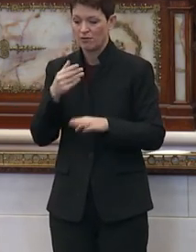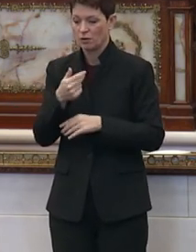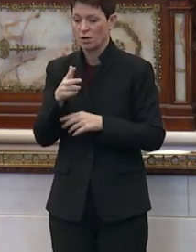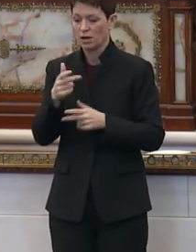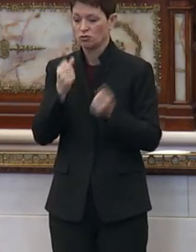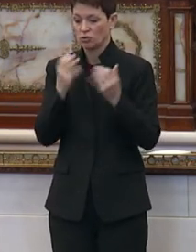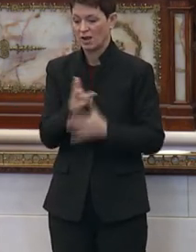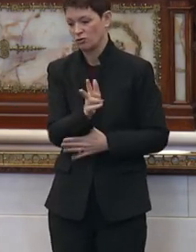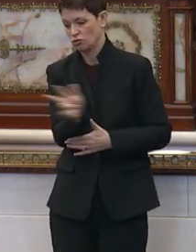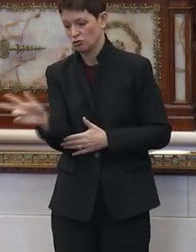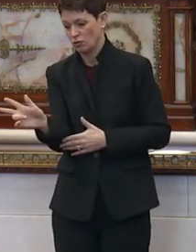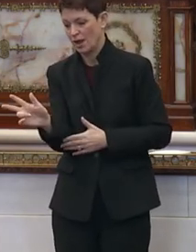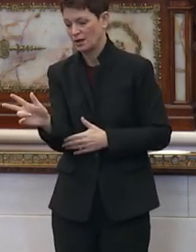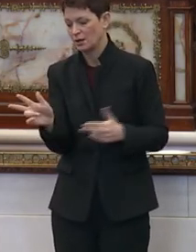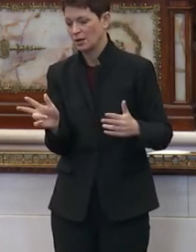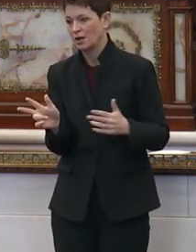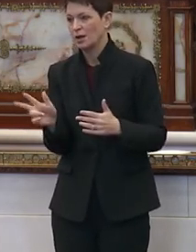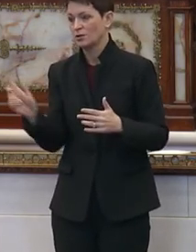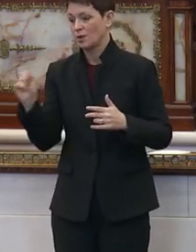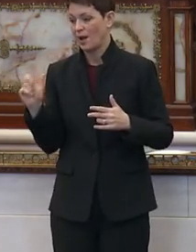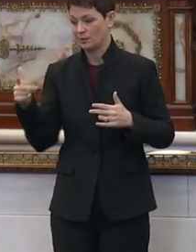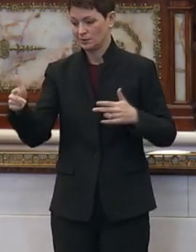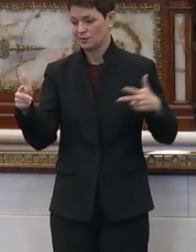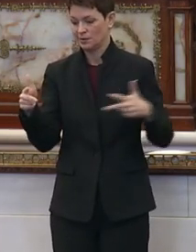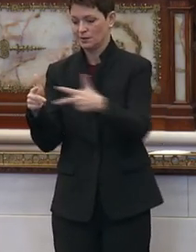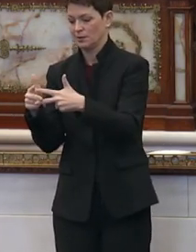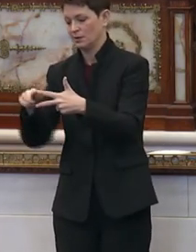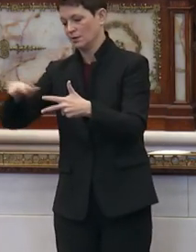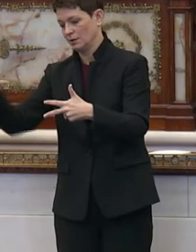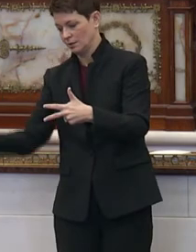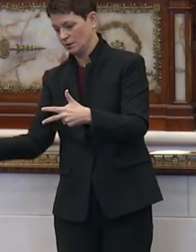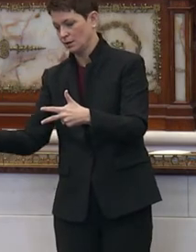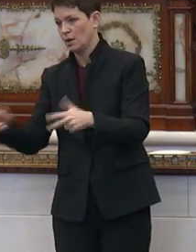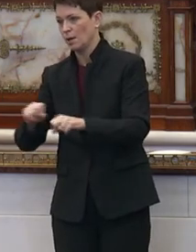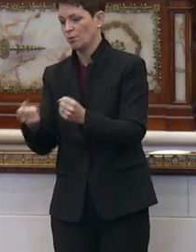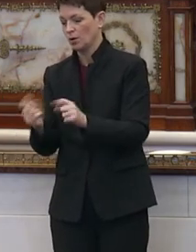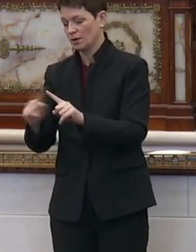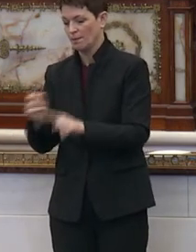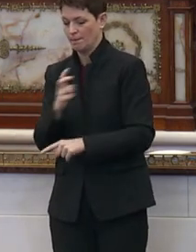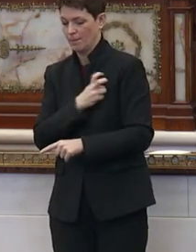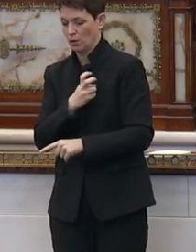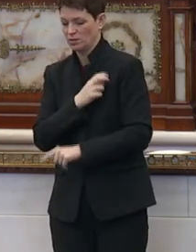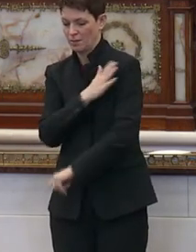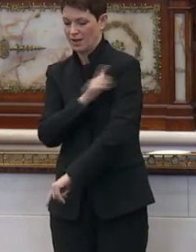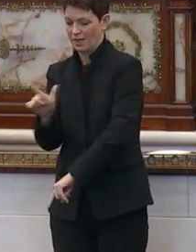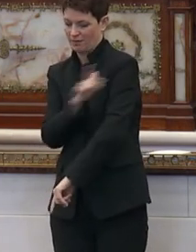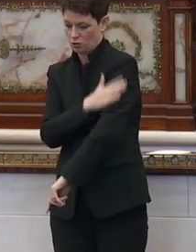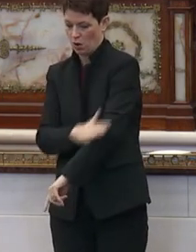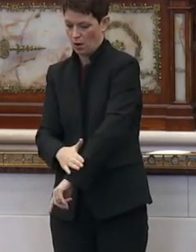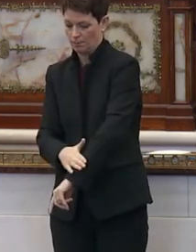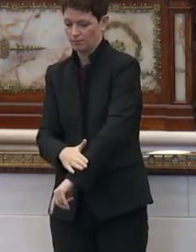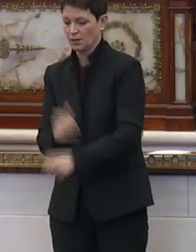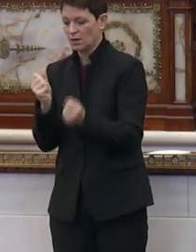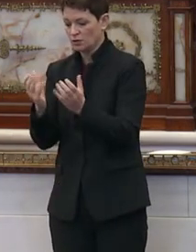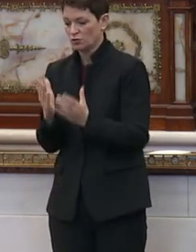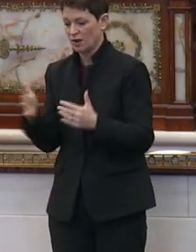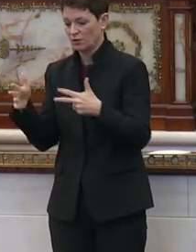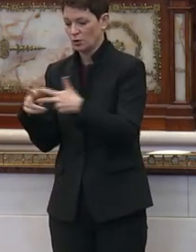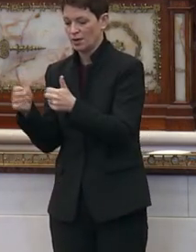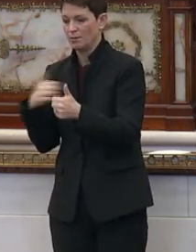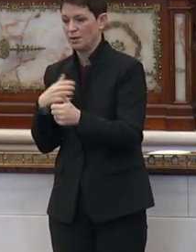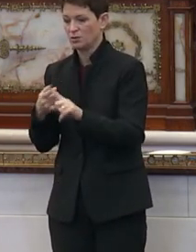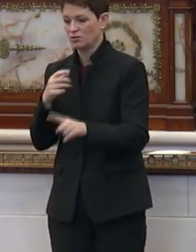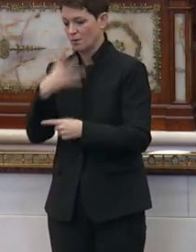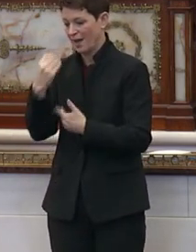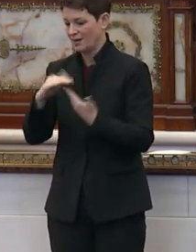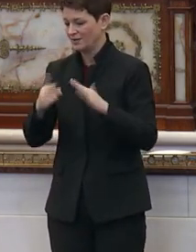turned right, crossing my path and hitting me, sending me to the ground where I broke multiple bones in my left arm. The driver who hit me was coming